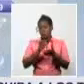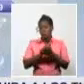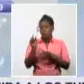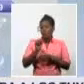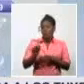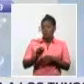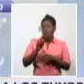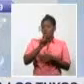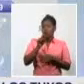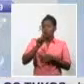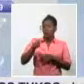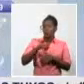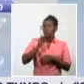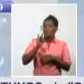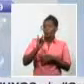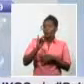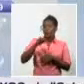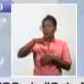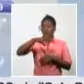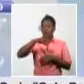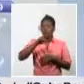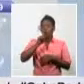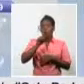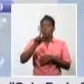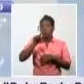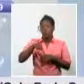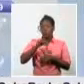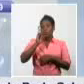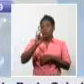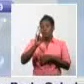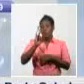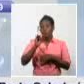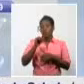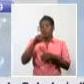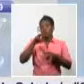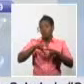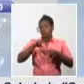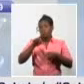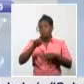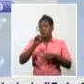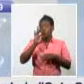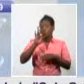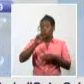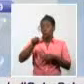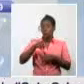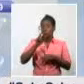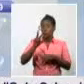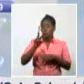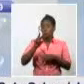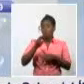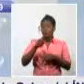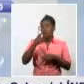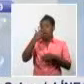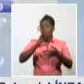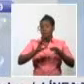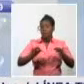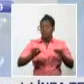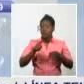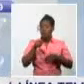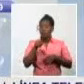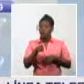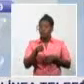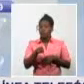Matanzas 14.8, Santi Espíritus 13.1, Mayabeque